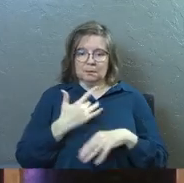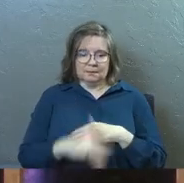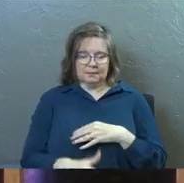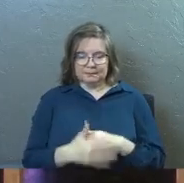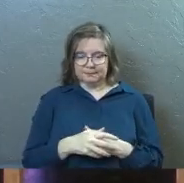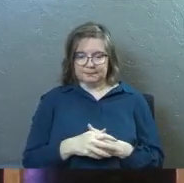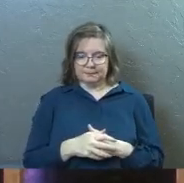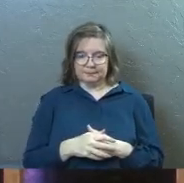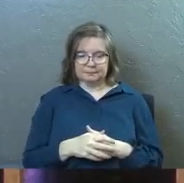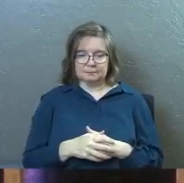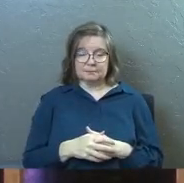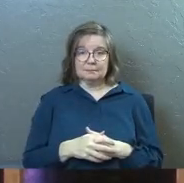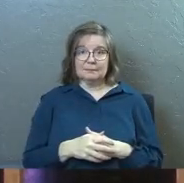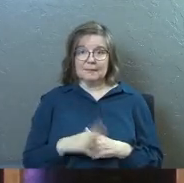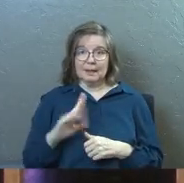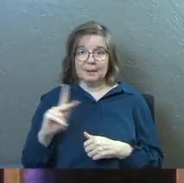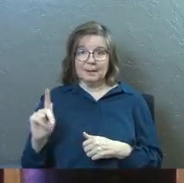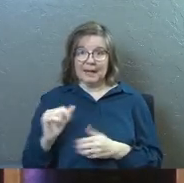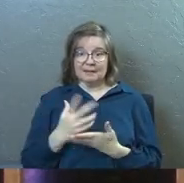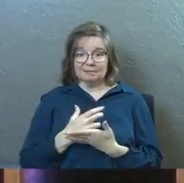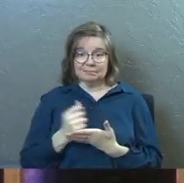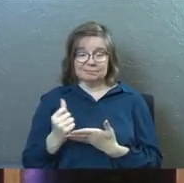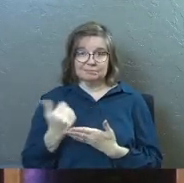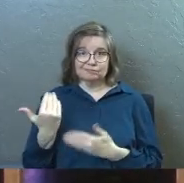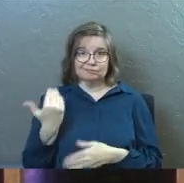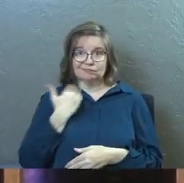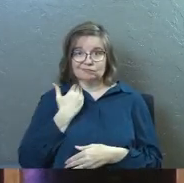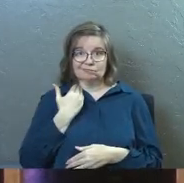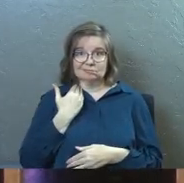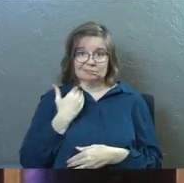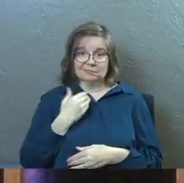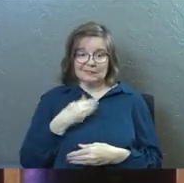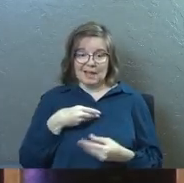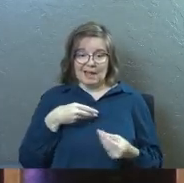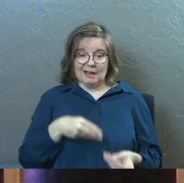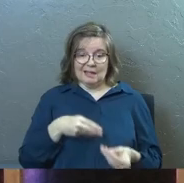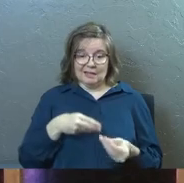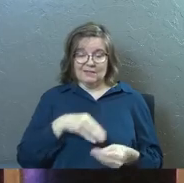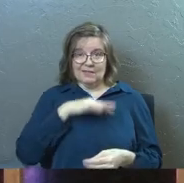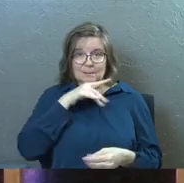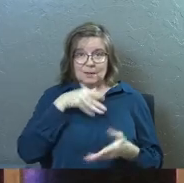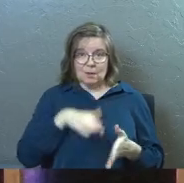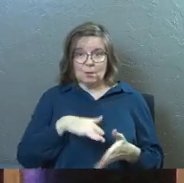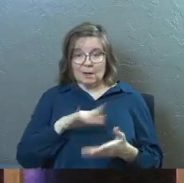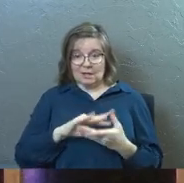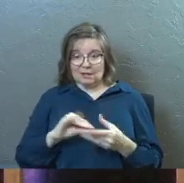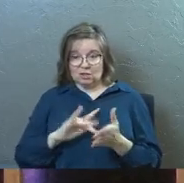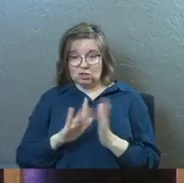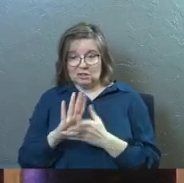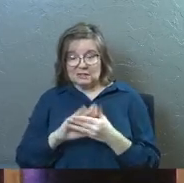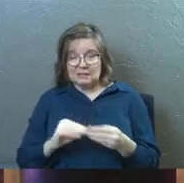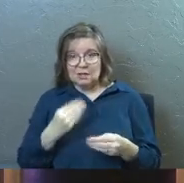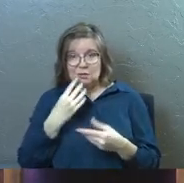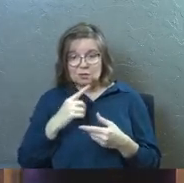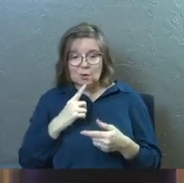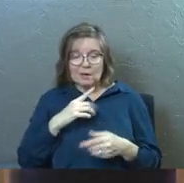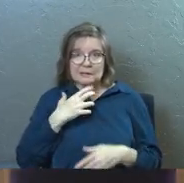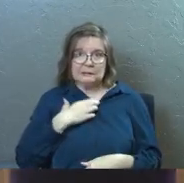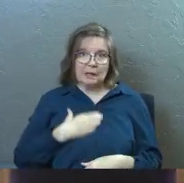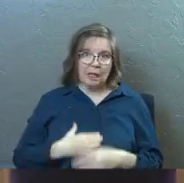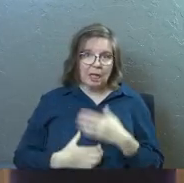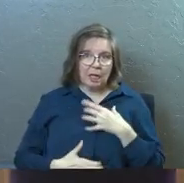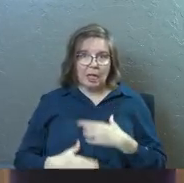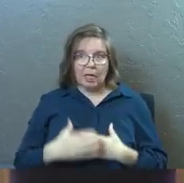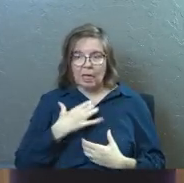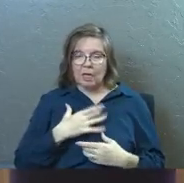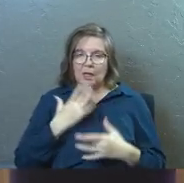empty. And his bank account is empty. And he's feeding pigs the way that Jesus tells the story. And he's starving to death.